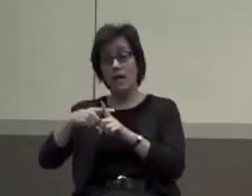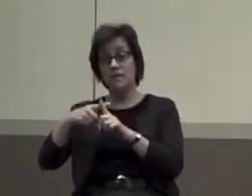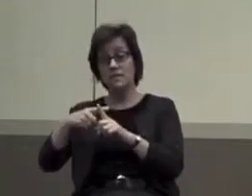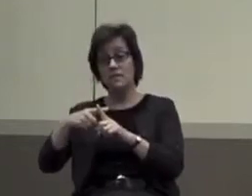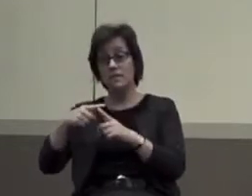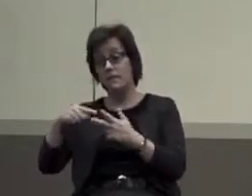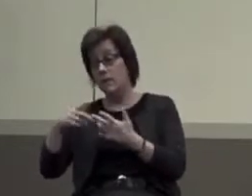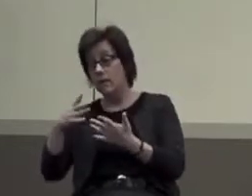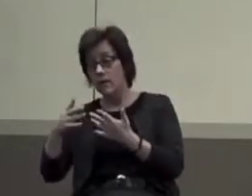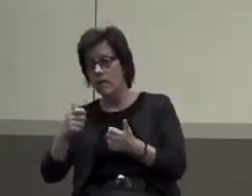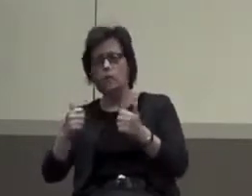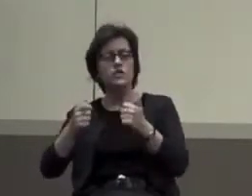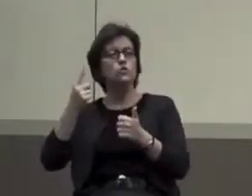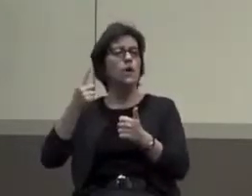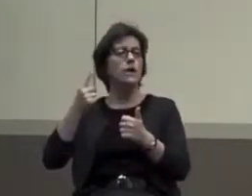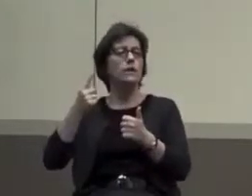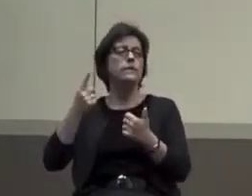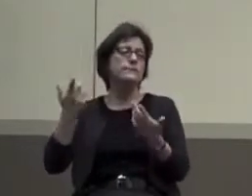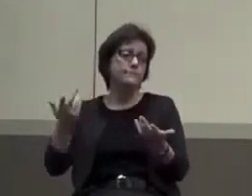do?